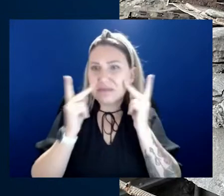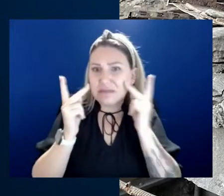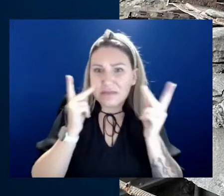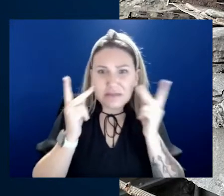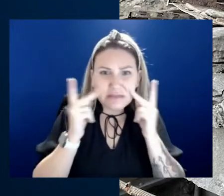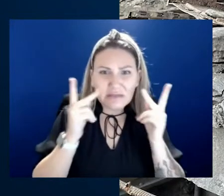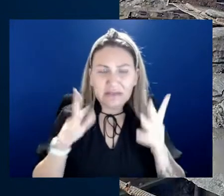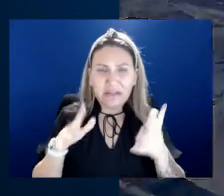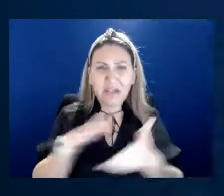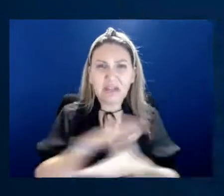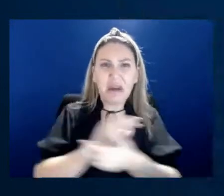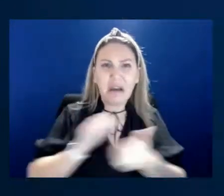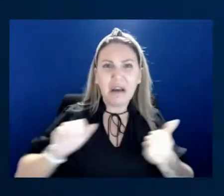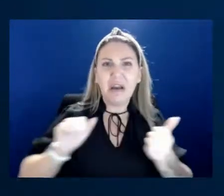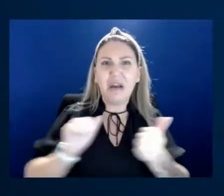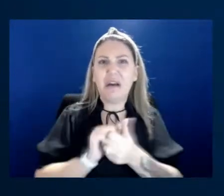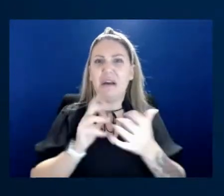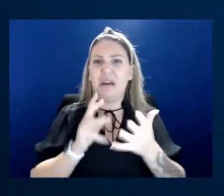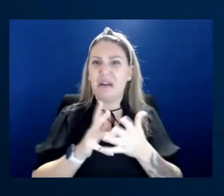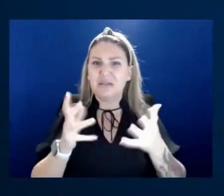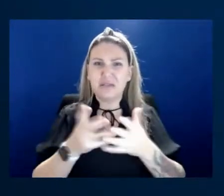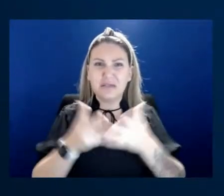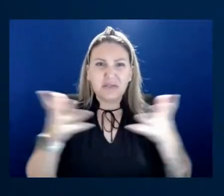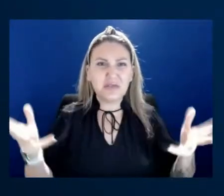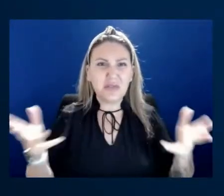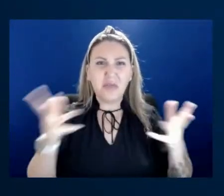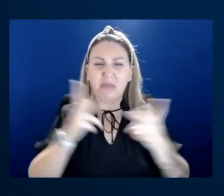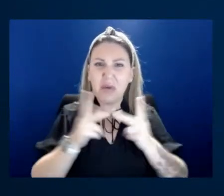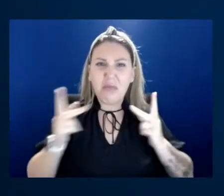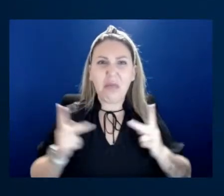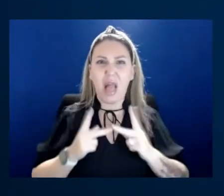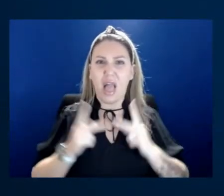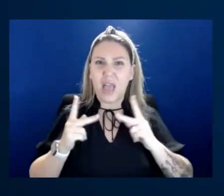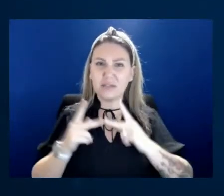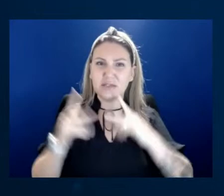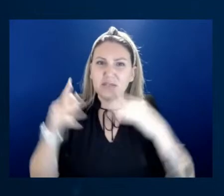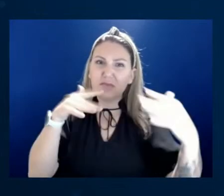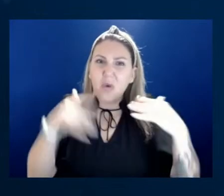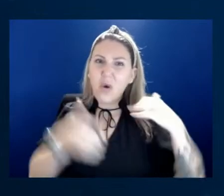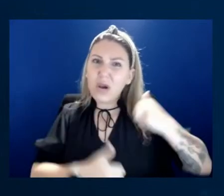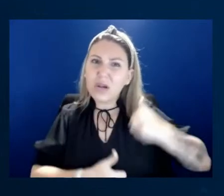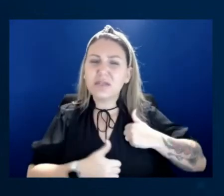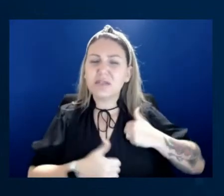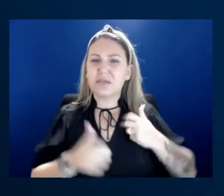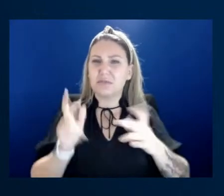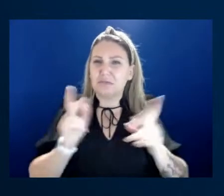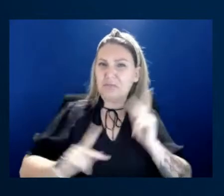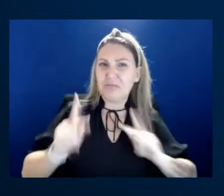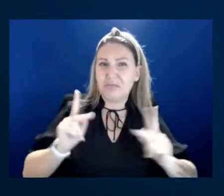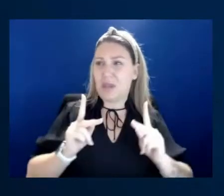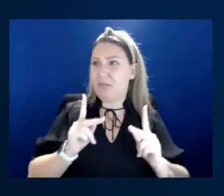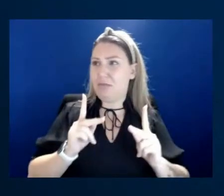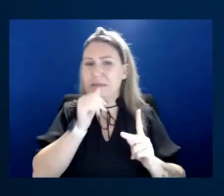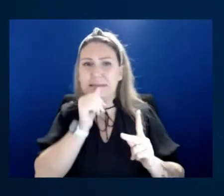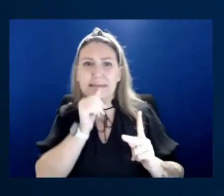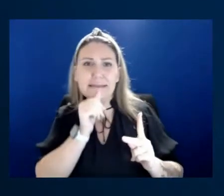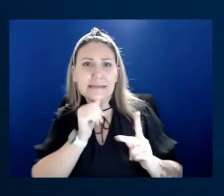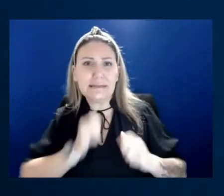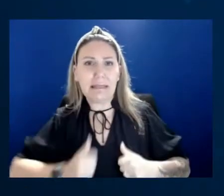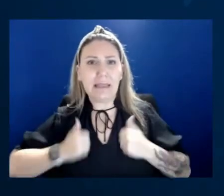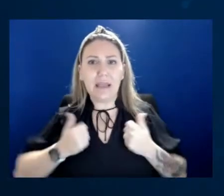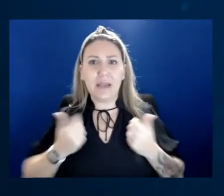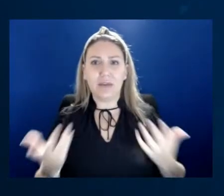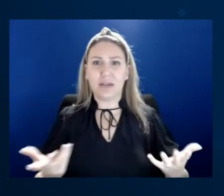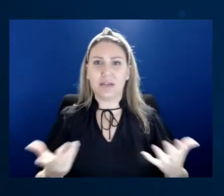many sandbags and so many checkpoints and everything that the people are living through, you kind of get